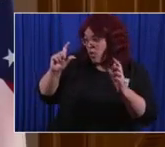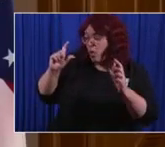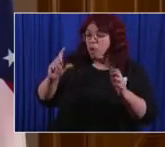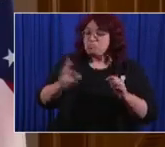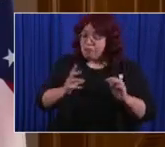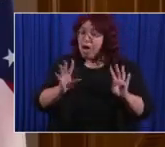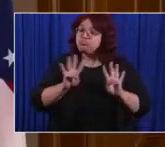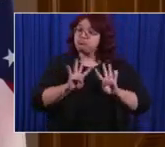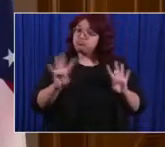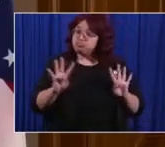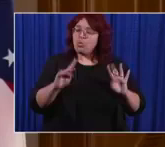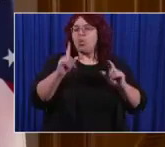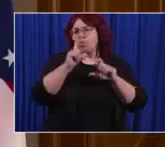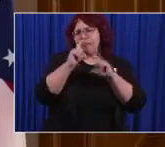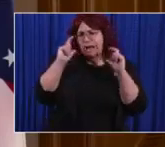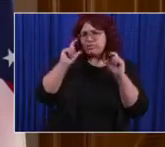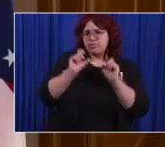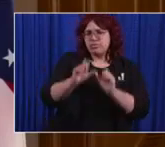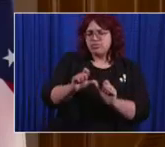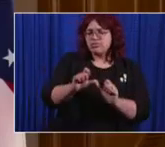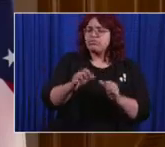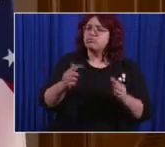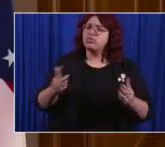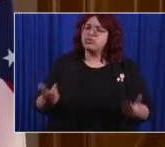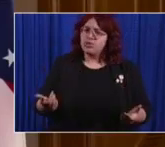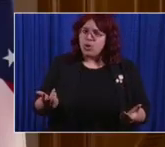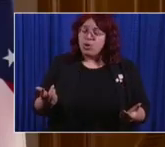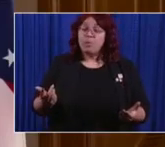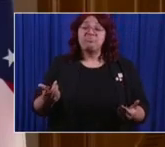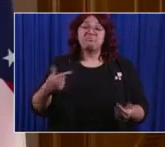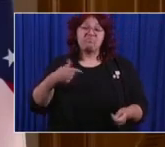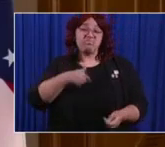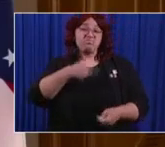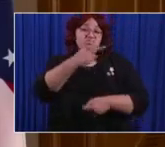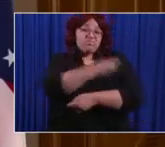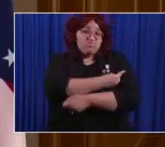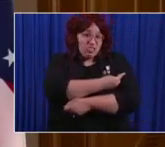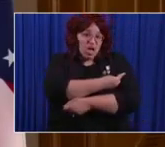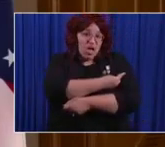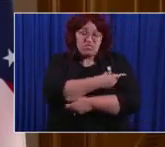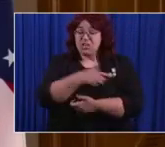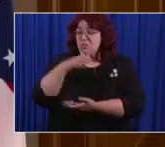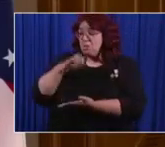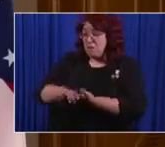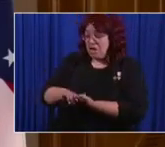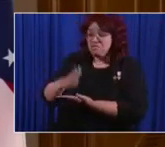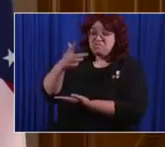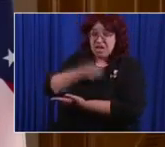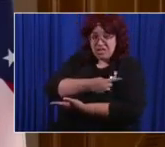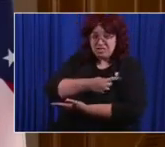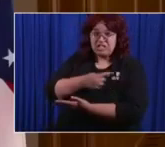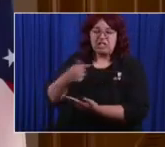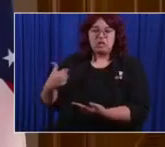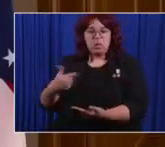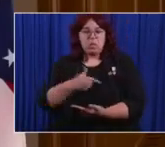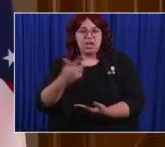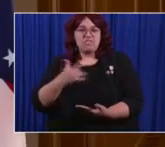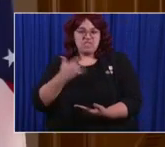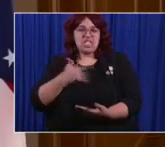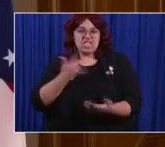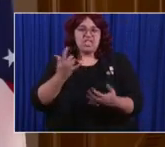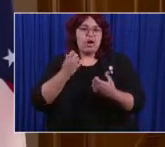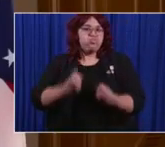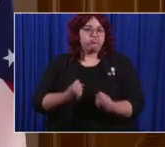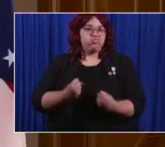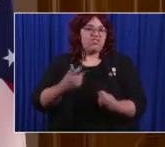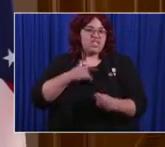feel very confident in having the vaccine. Fran feels confident in having the vaccine. We